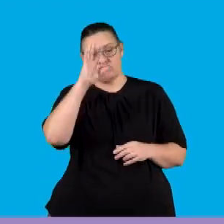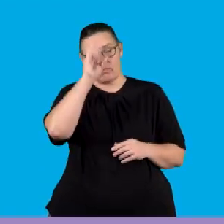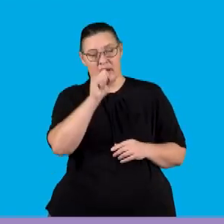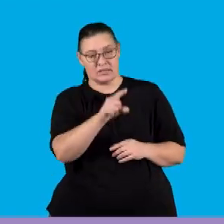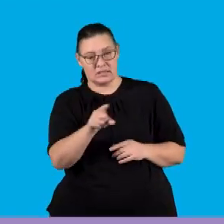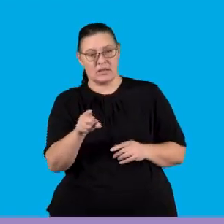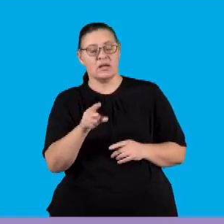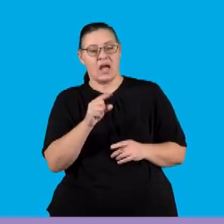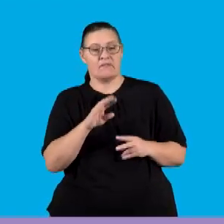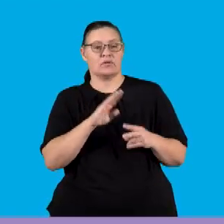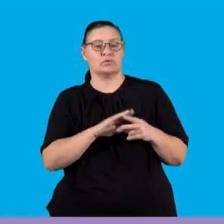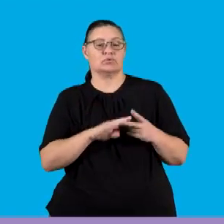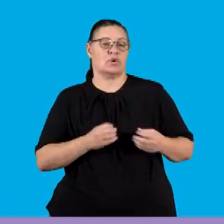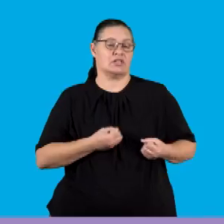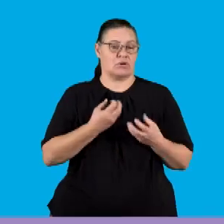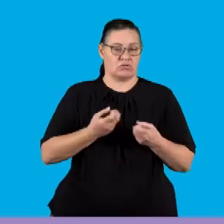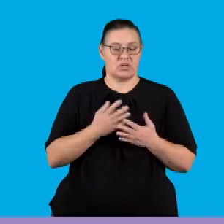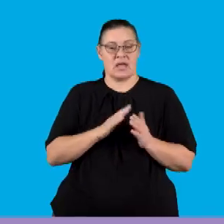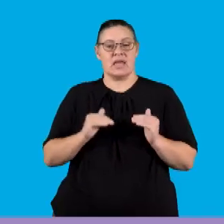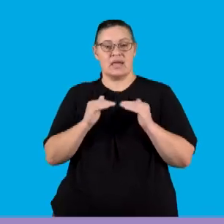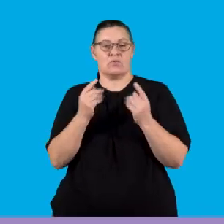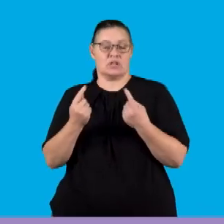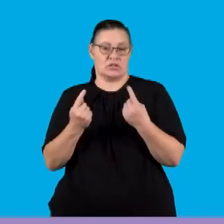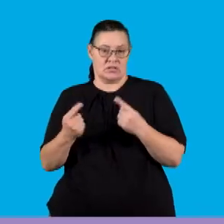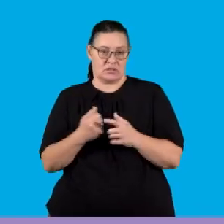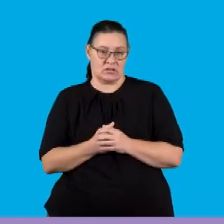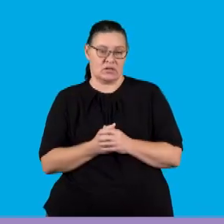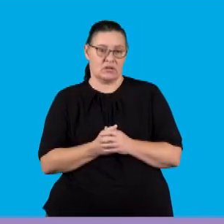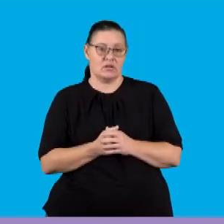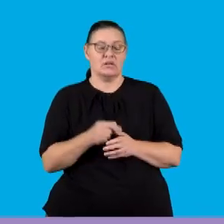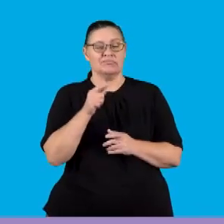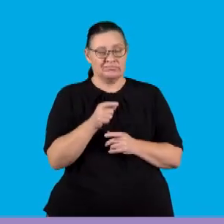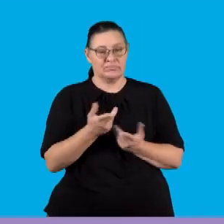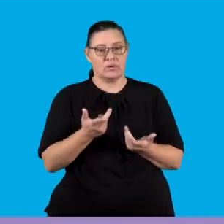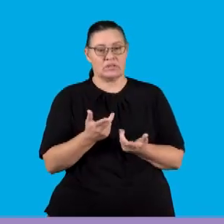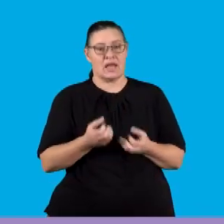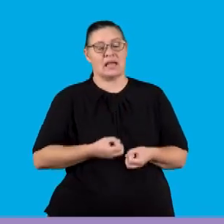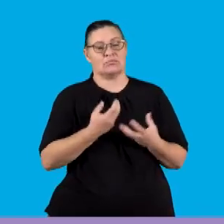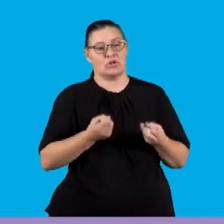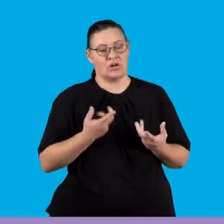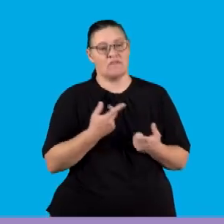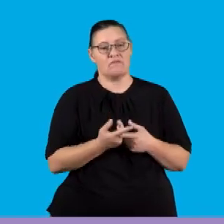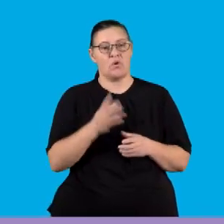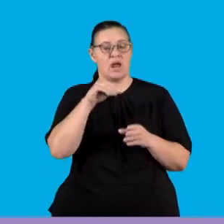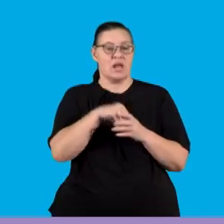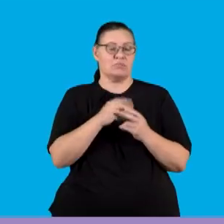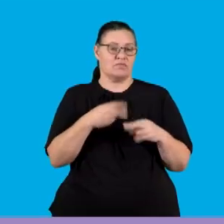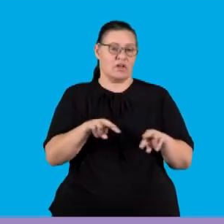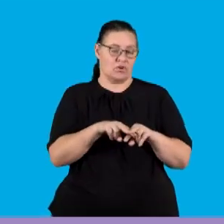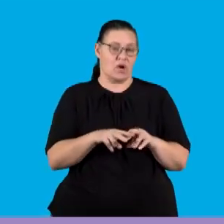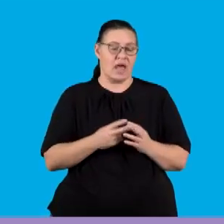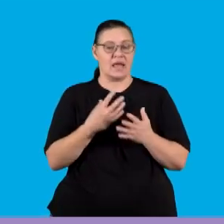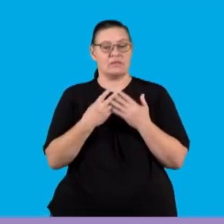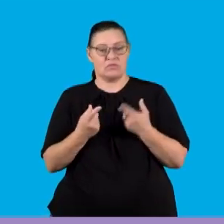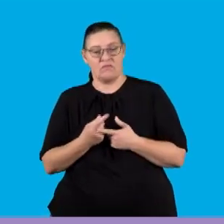to remind you, those are 2 expressions that are equal to each other. In this case, this will be the expression for the input values and